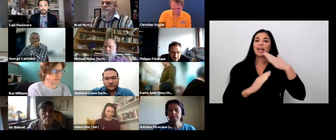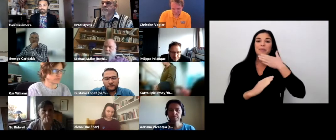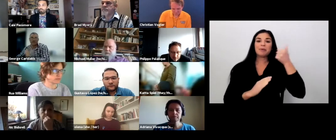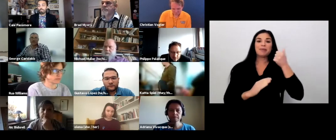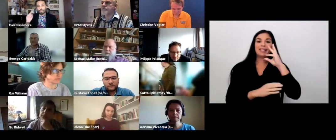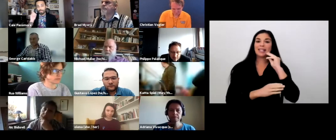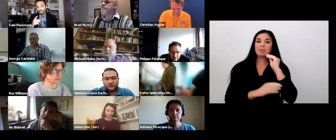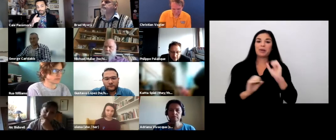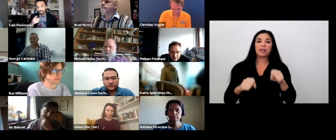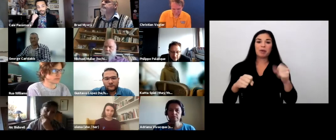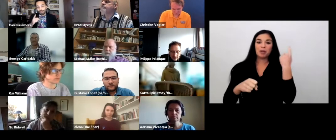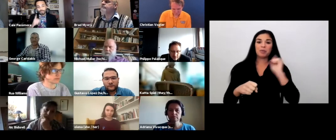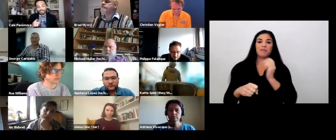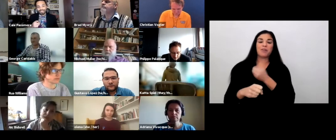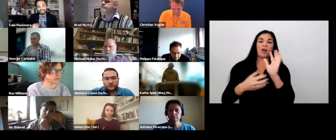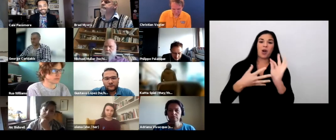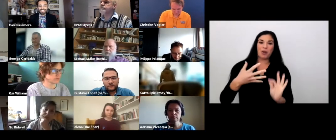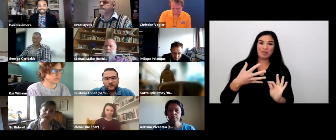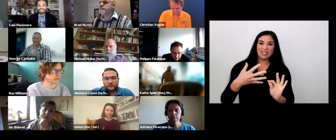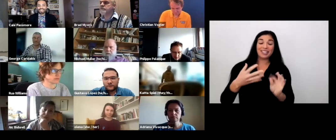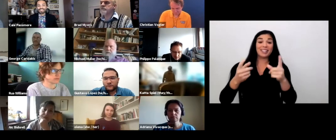introduce. This is where y'all come in.